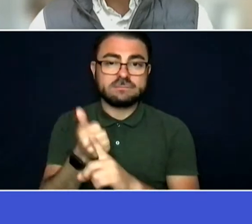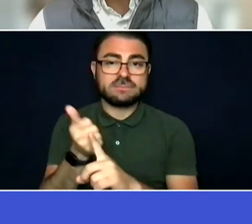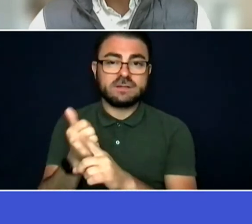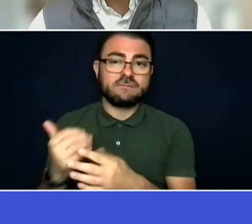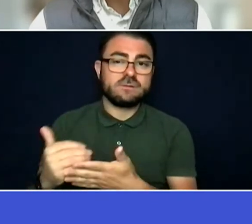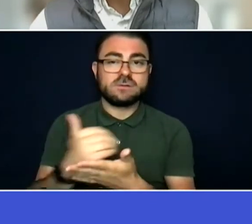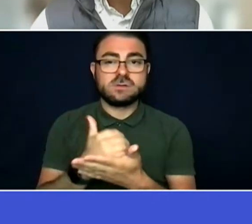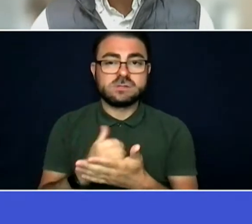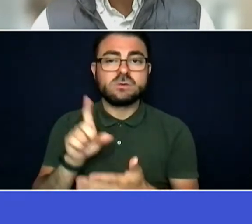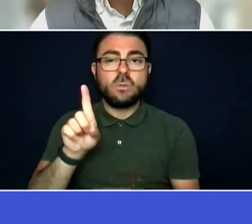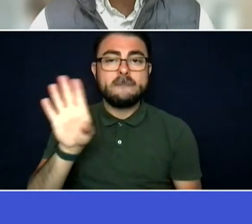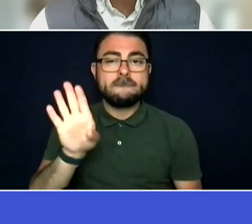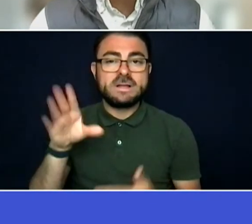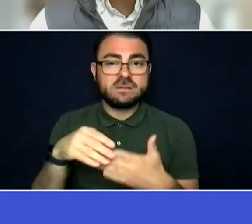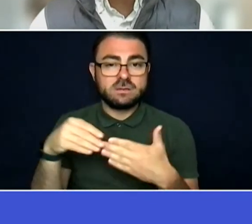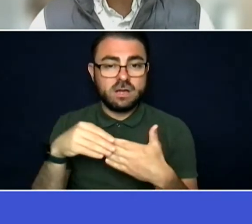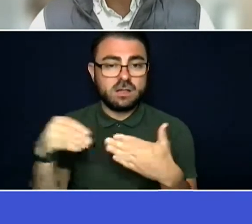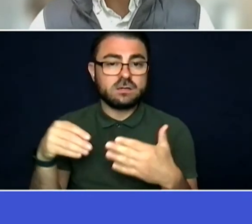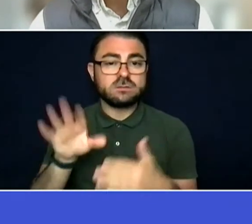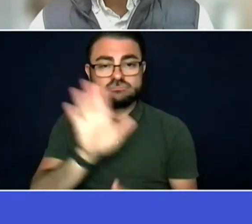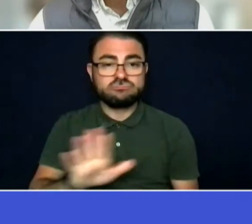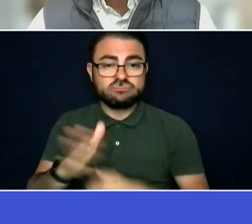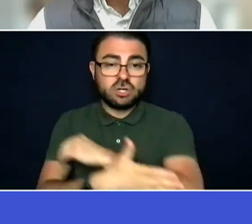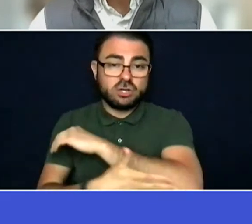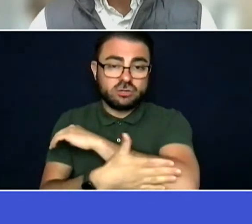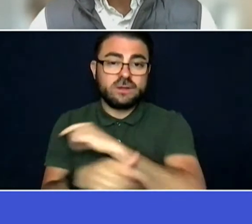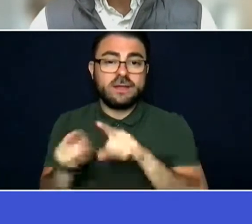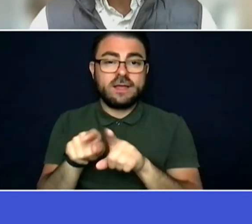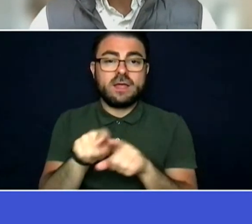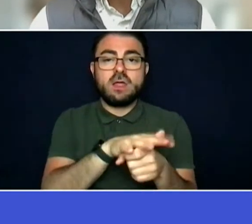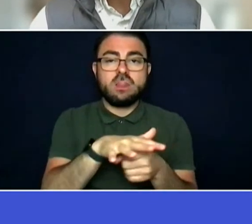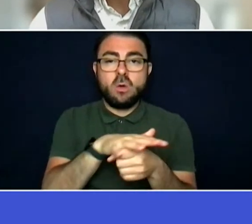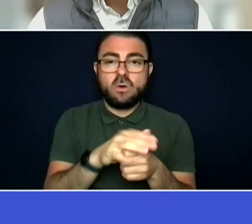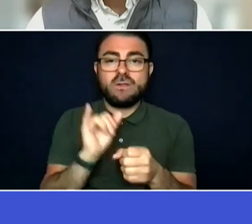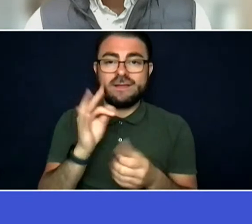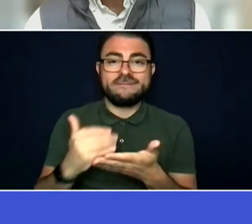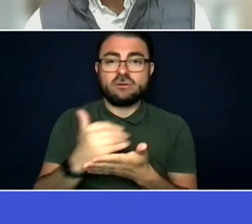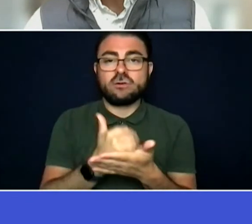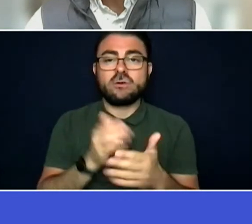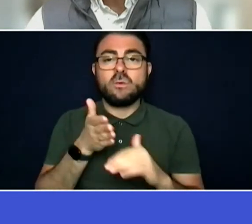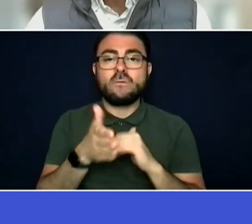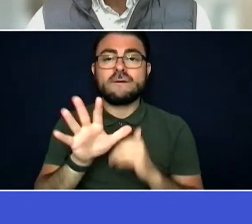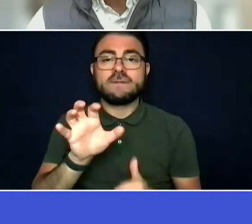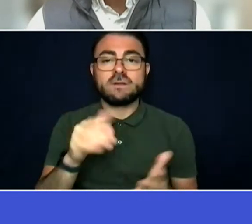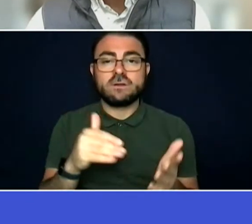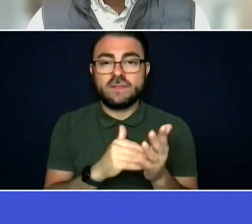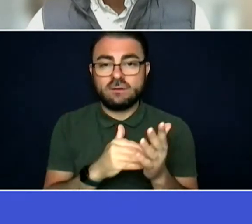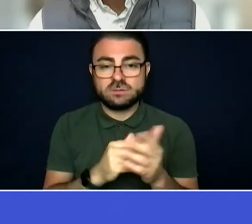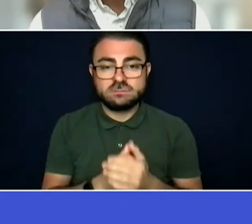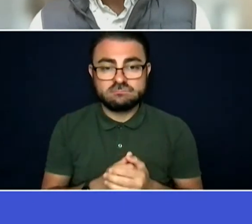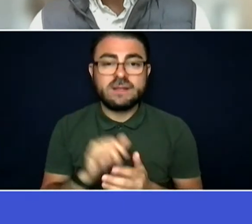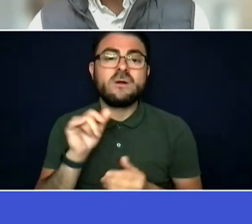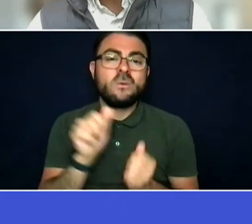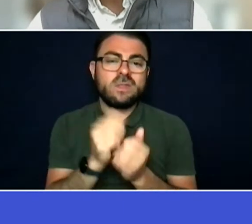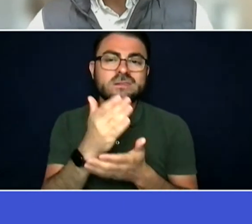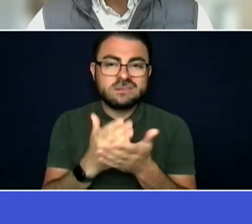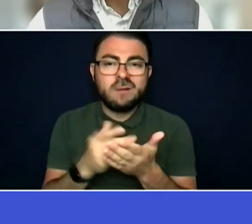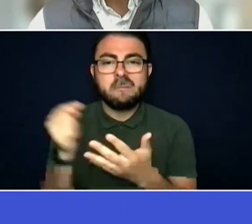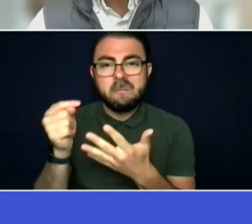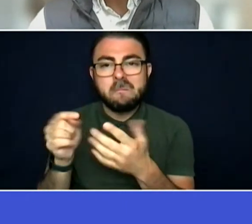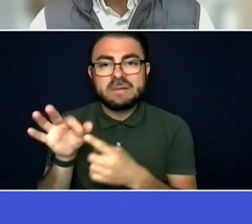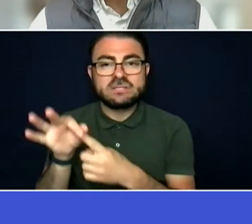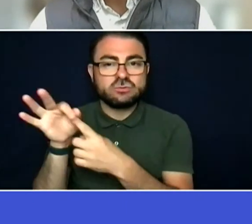least $500,000 locally on their Portland sales, with certain exclusions. And to date, we've funded